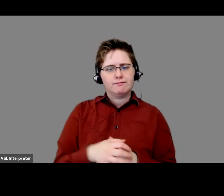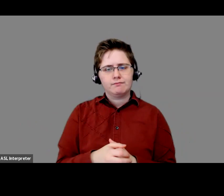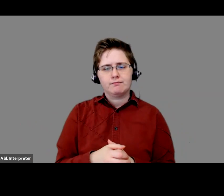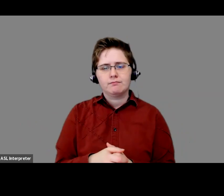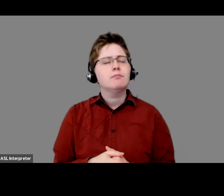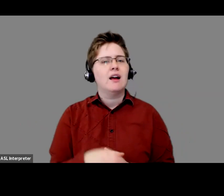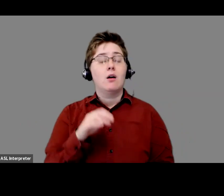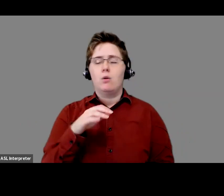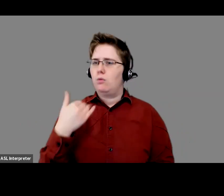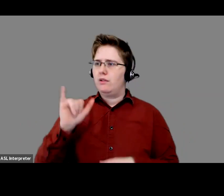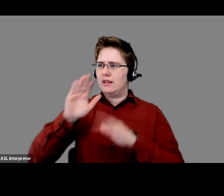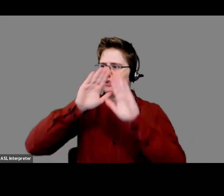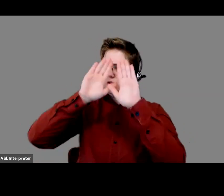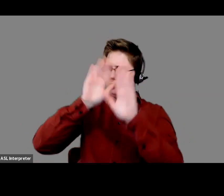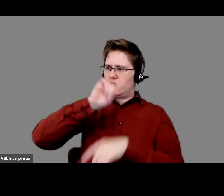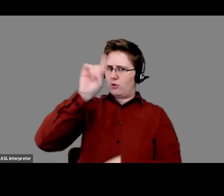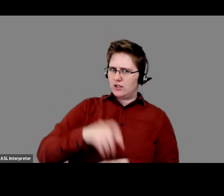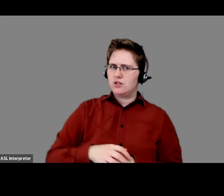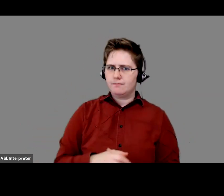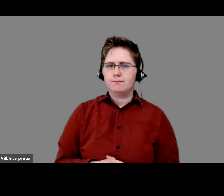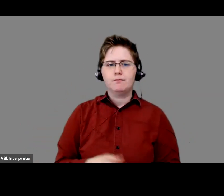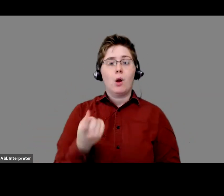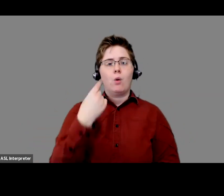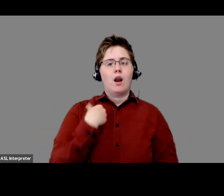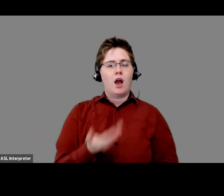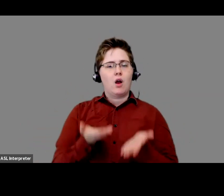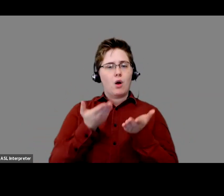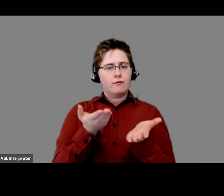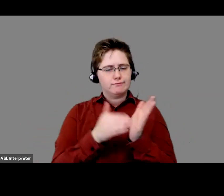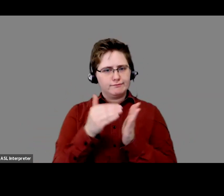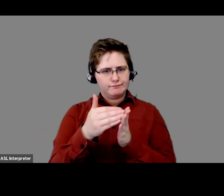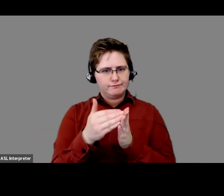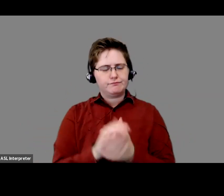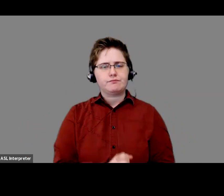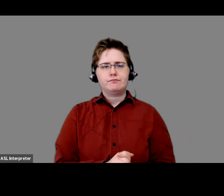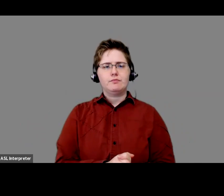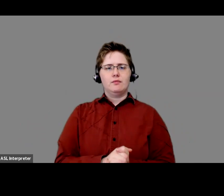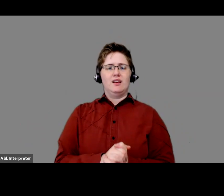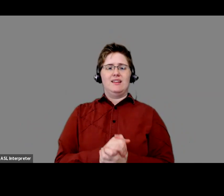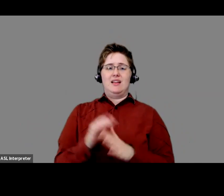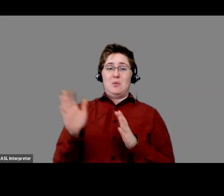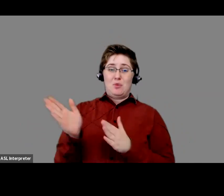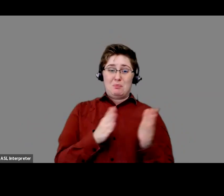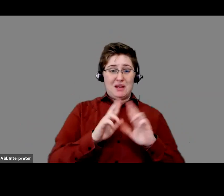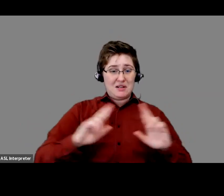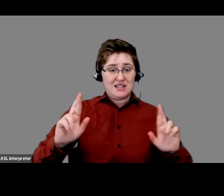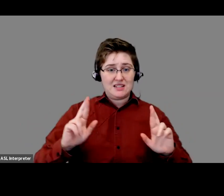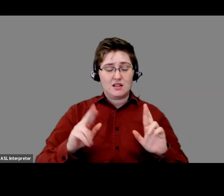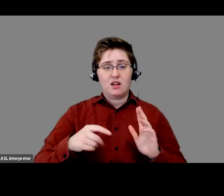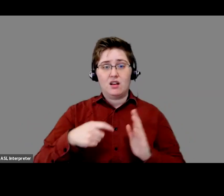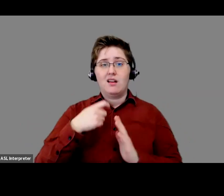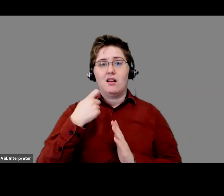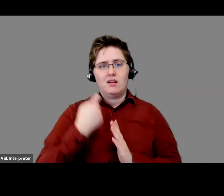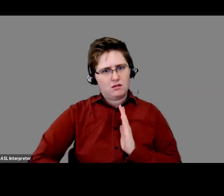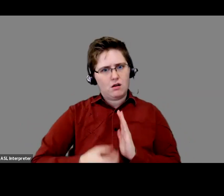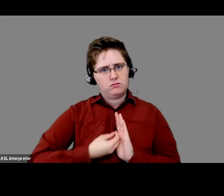great question. So one of the things that I often have to bring up in some of these meetings is that preparedness is cost exorbitant for a